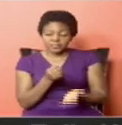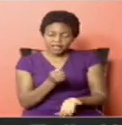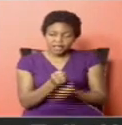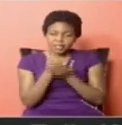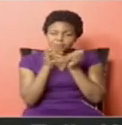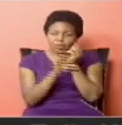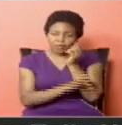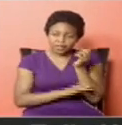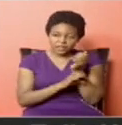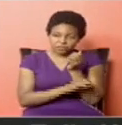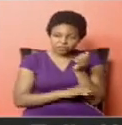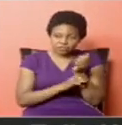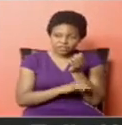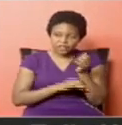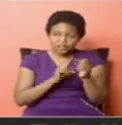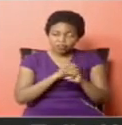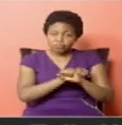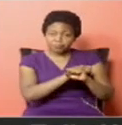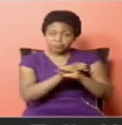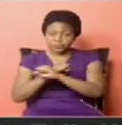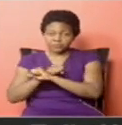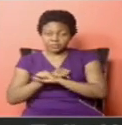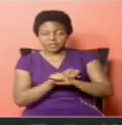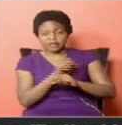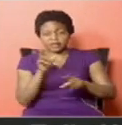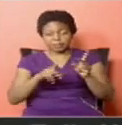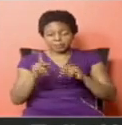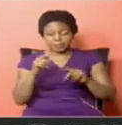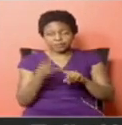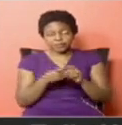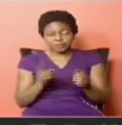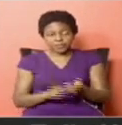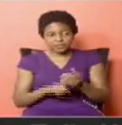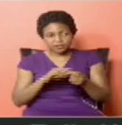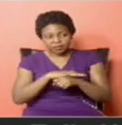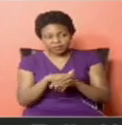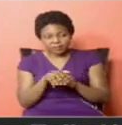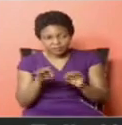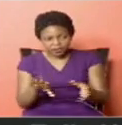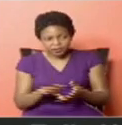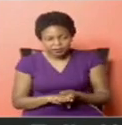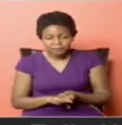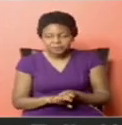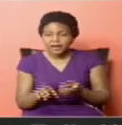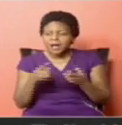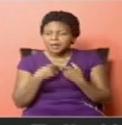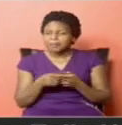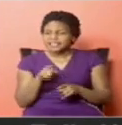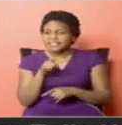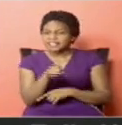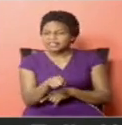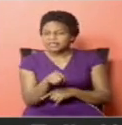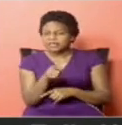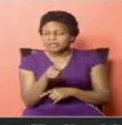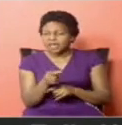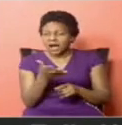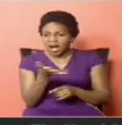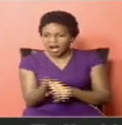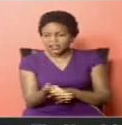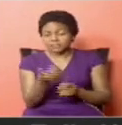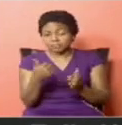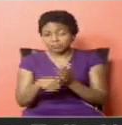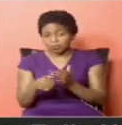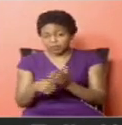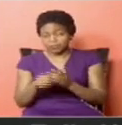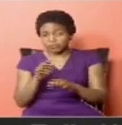country protect itself against infection, but these had devastating consequences on the